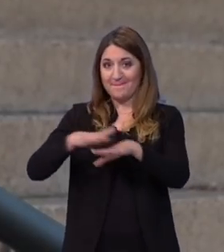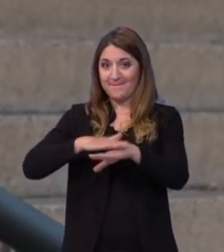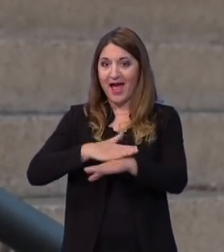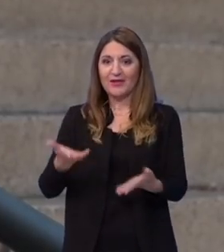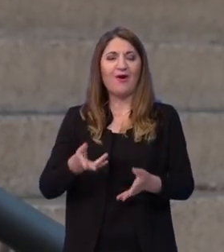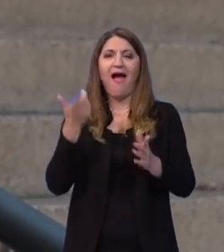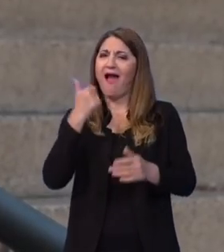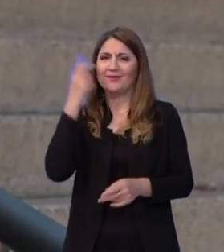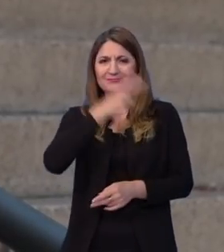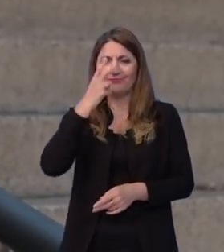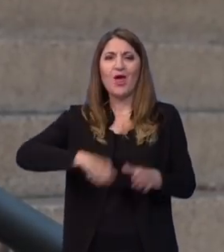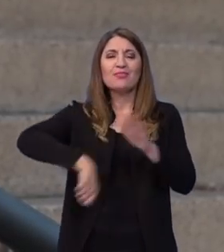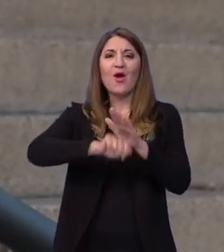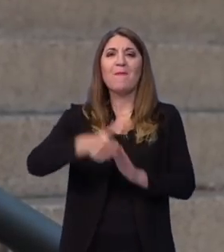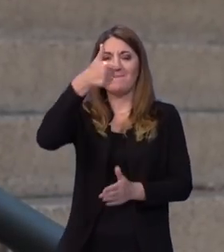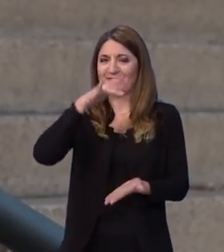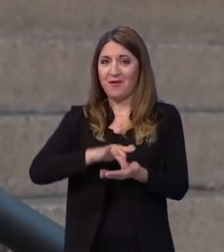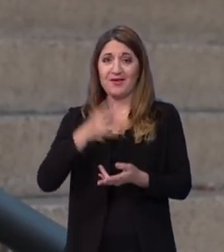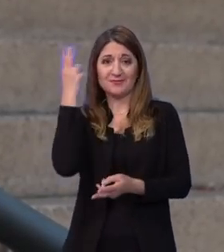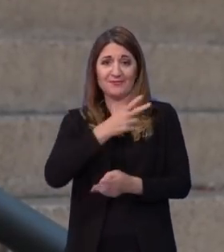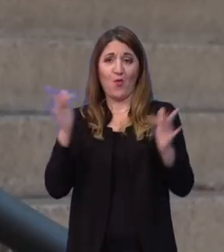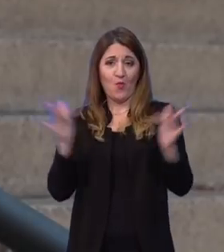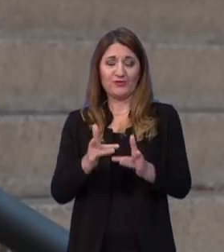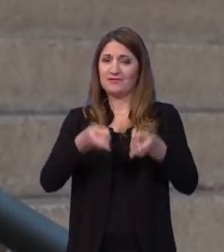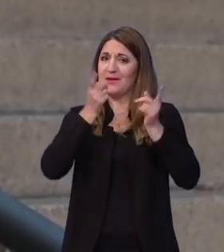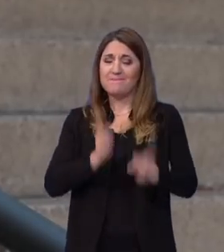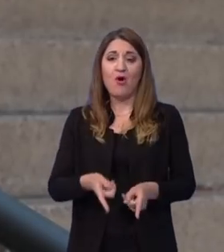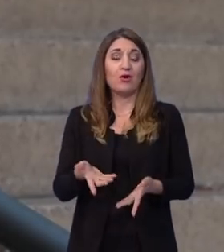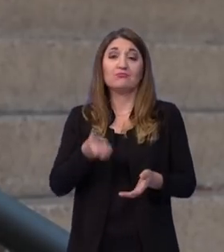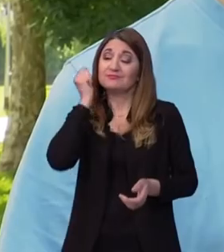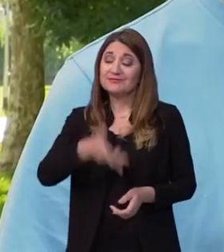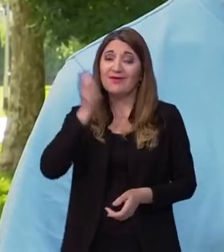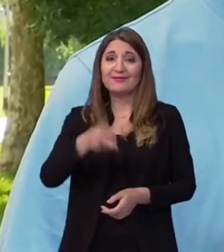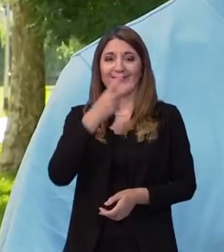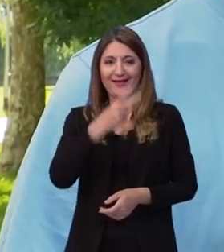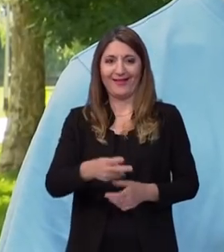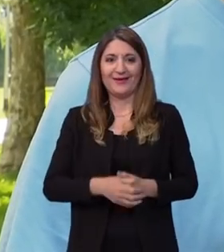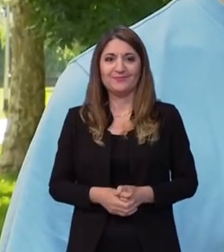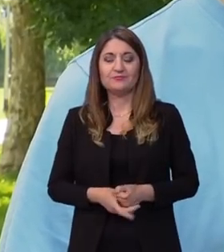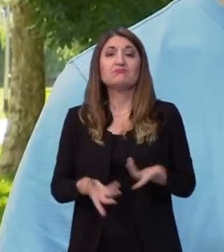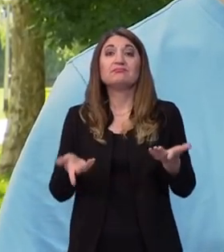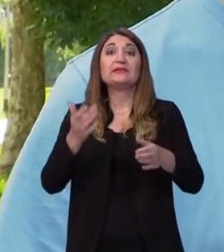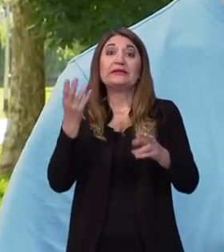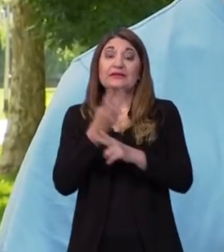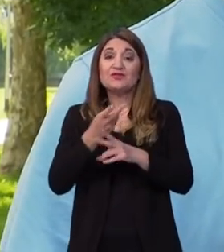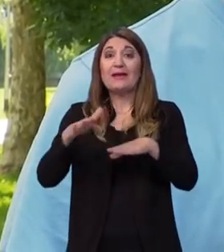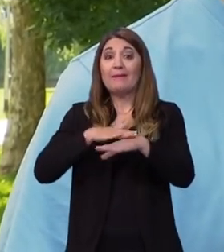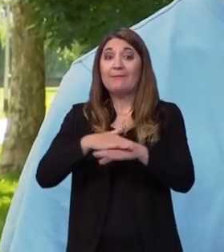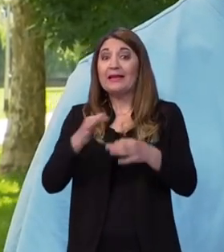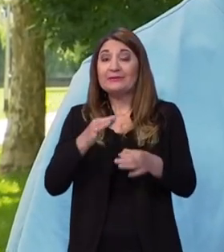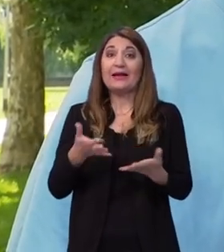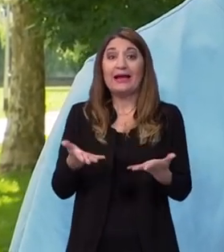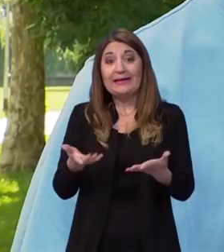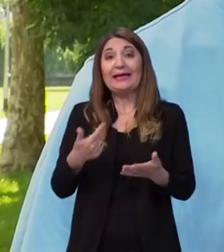but I am looking at the first place, and the students' classes are looking on the first place. I have to watch the the students' classes in the